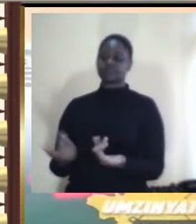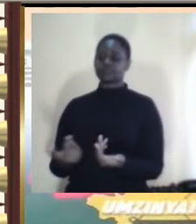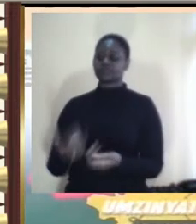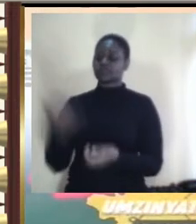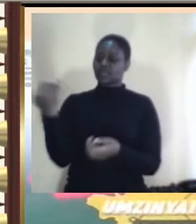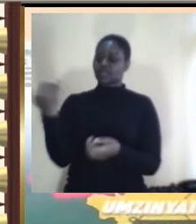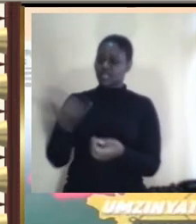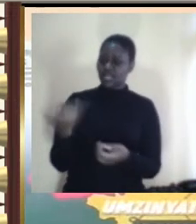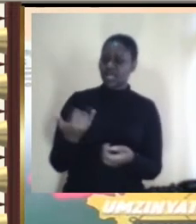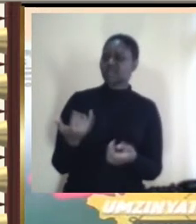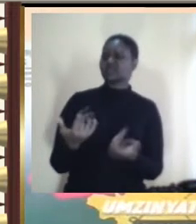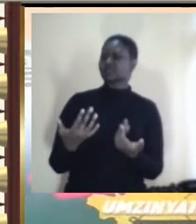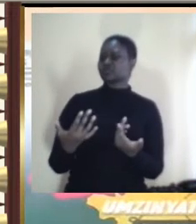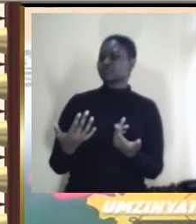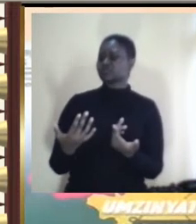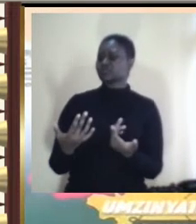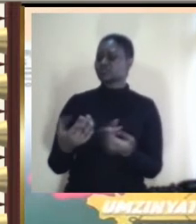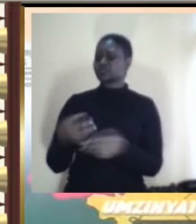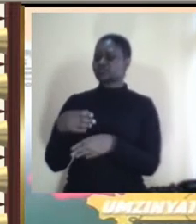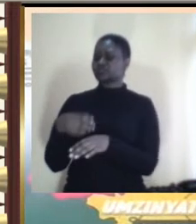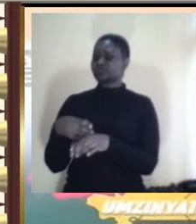Livestock infrastructure such as sheep,